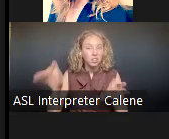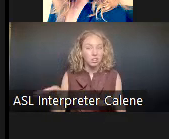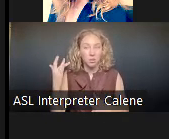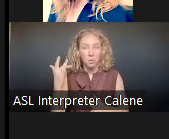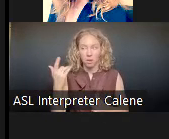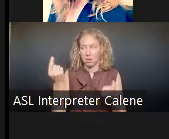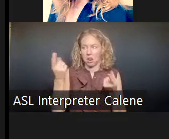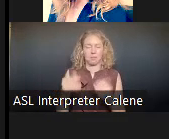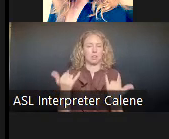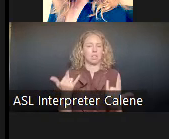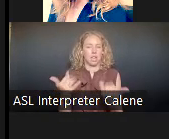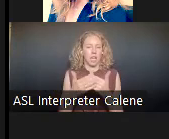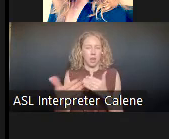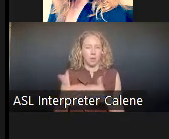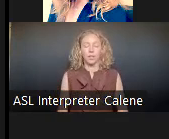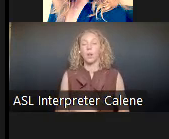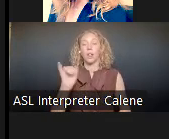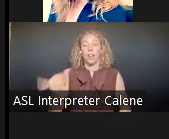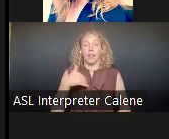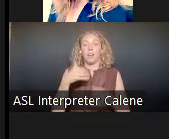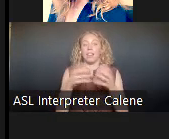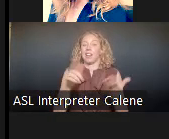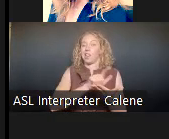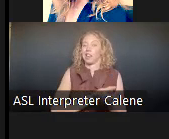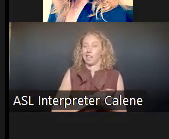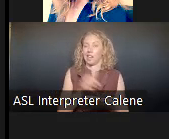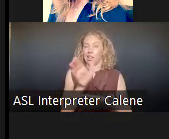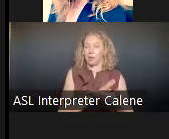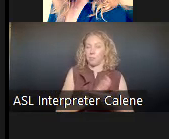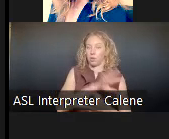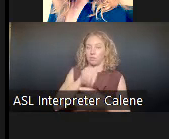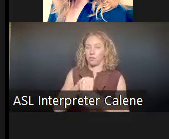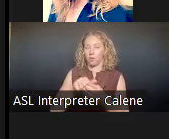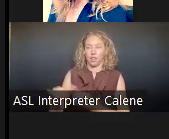now. And that has a lot of legal components to it as well.